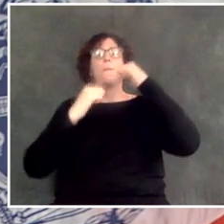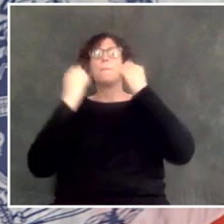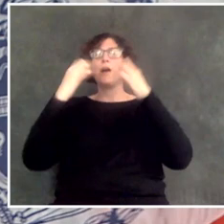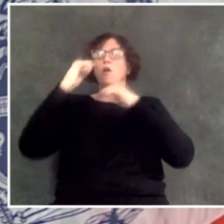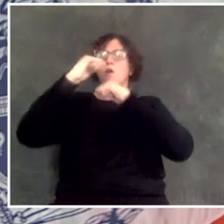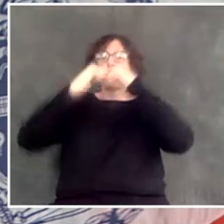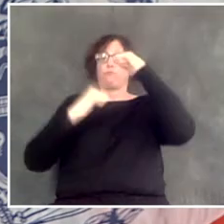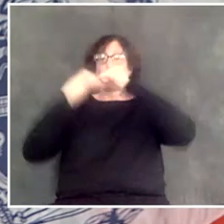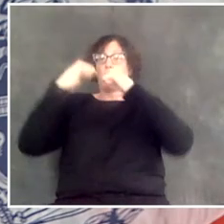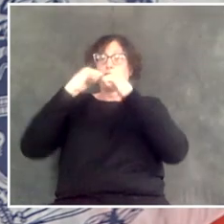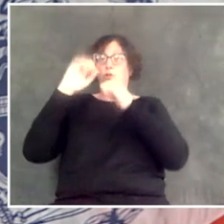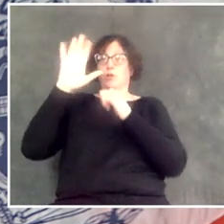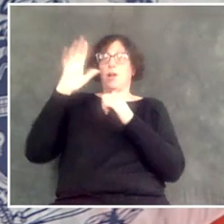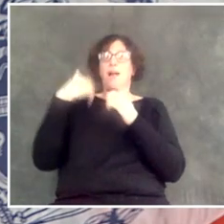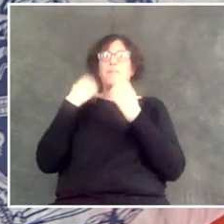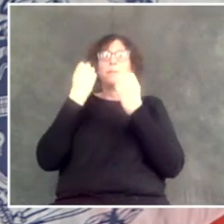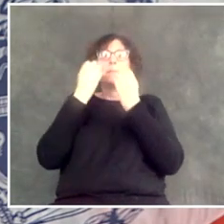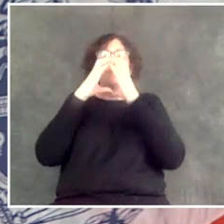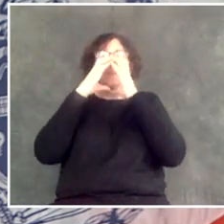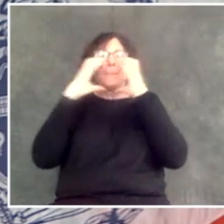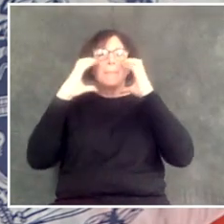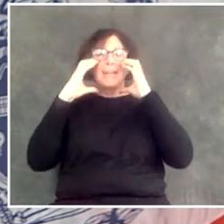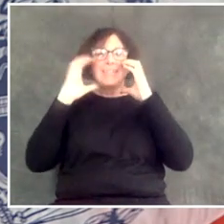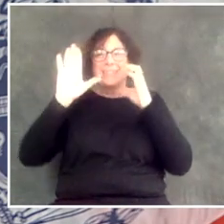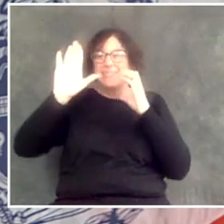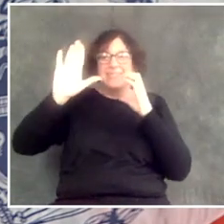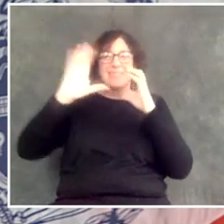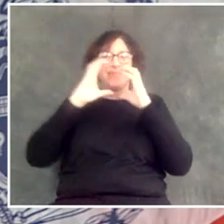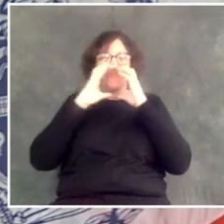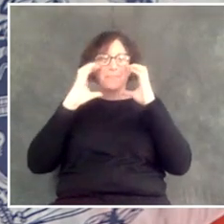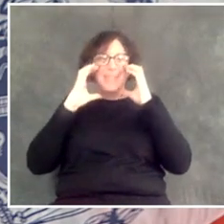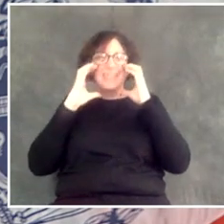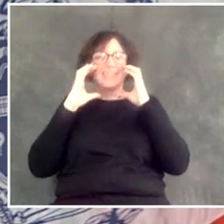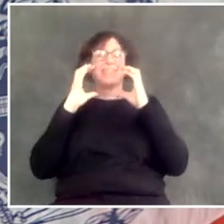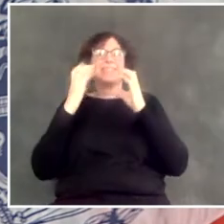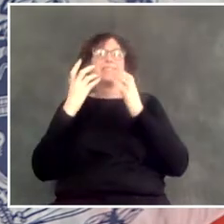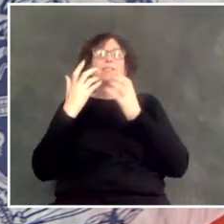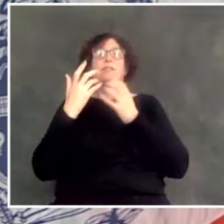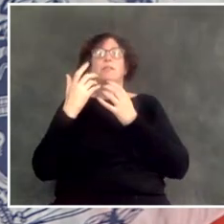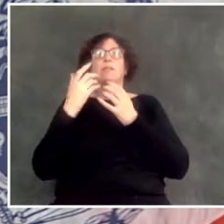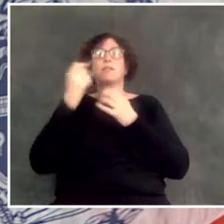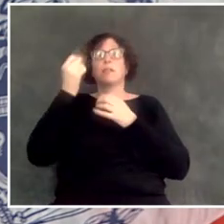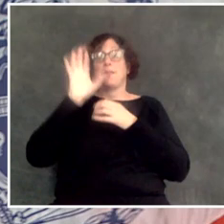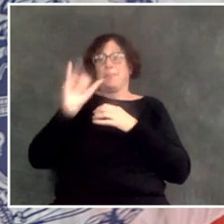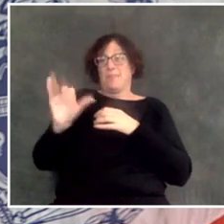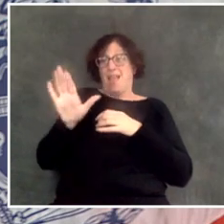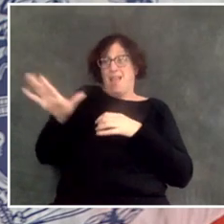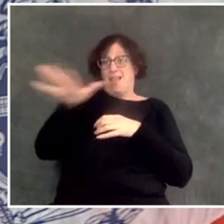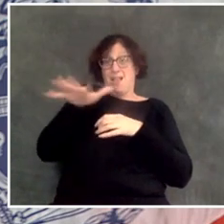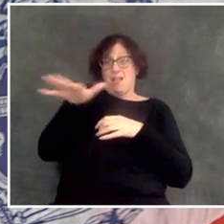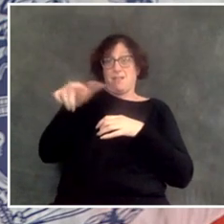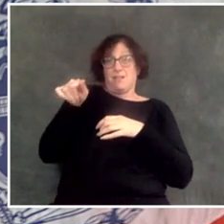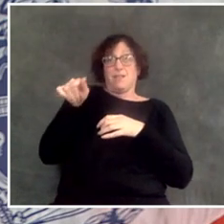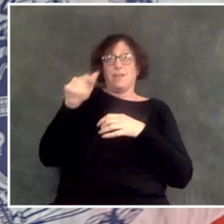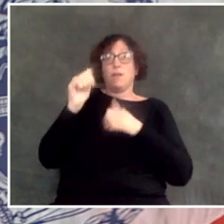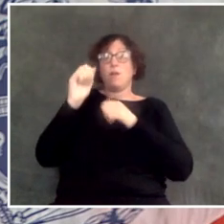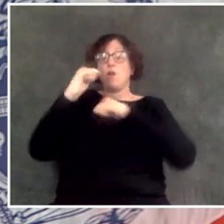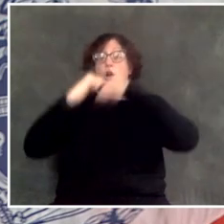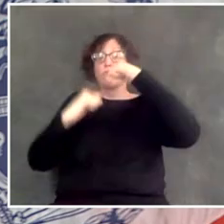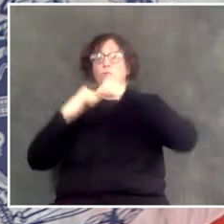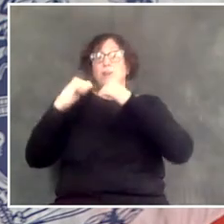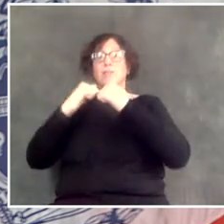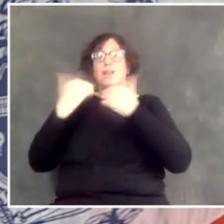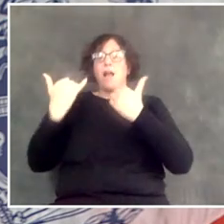lot has changed in that industry just in the last few days. I want to emphasize, I think there's a lot of people in a lot of industries who will come forward